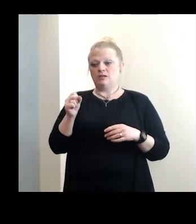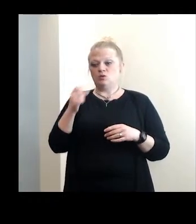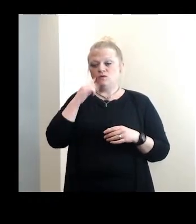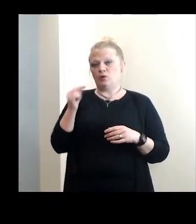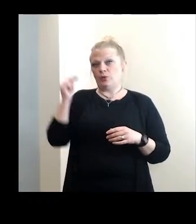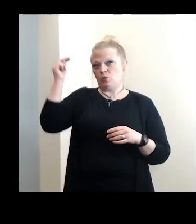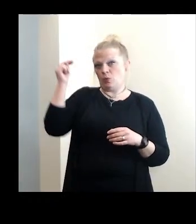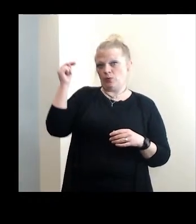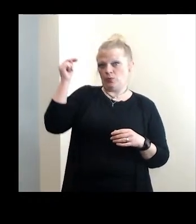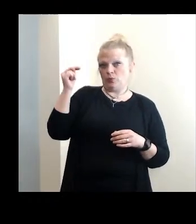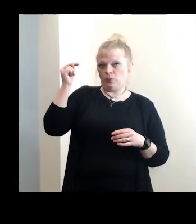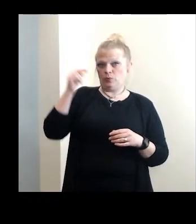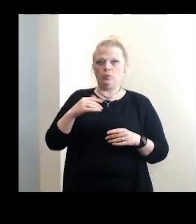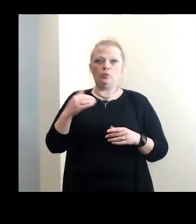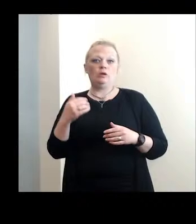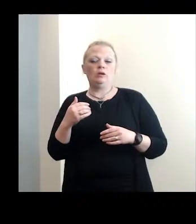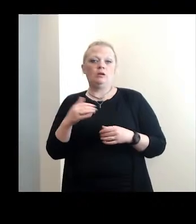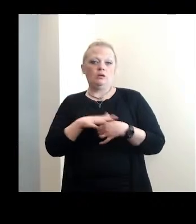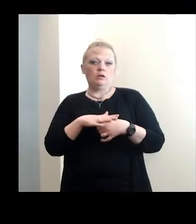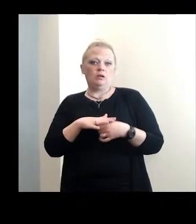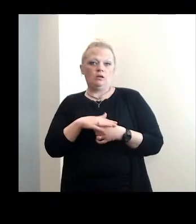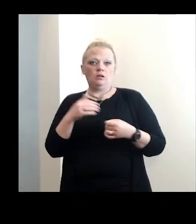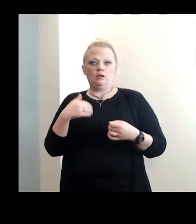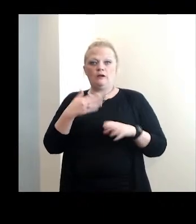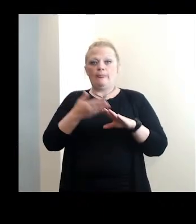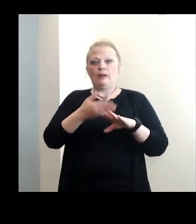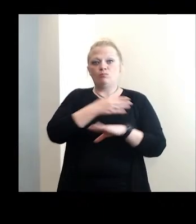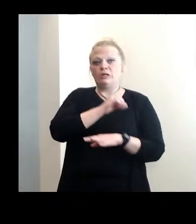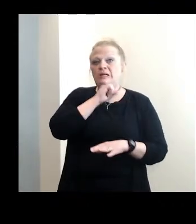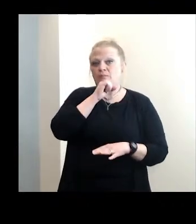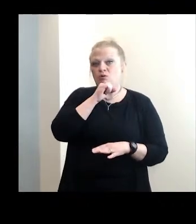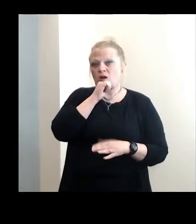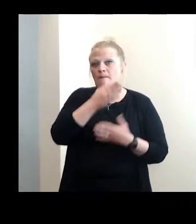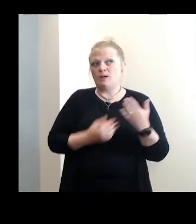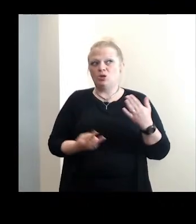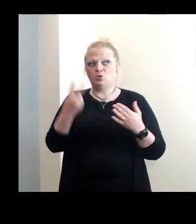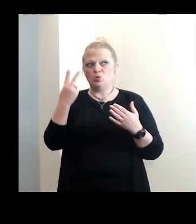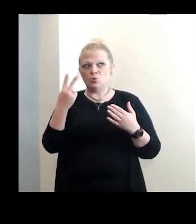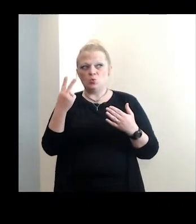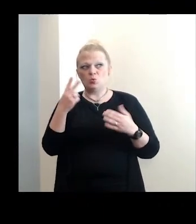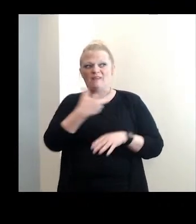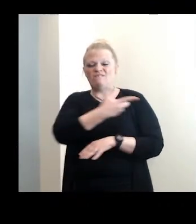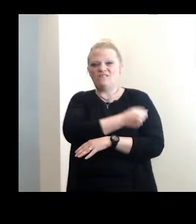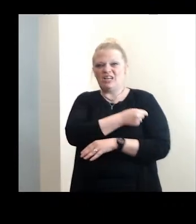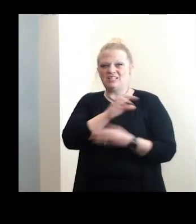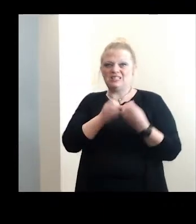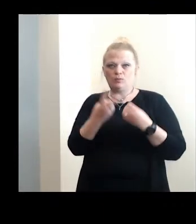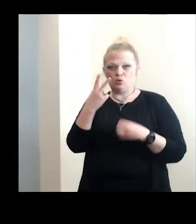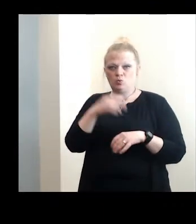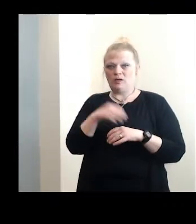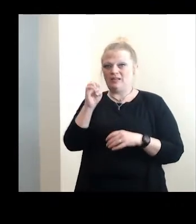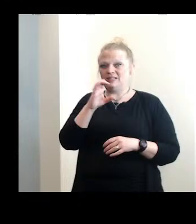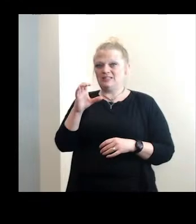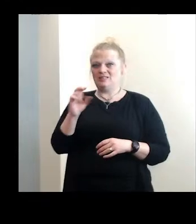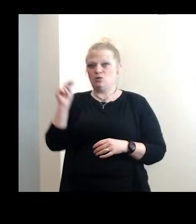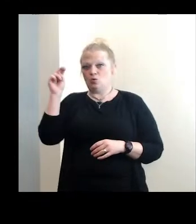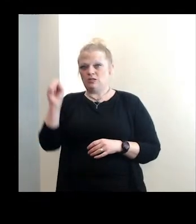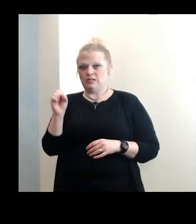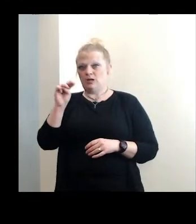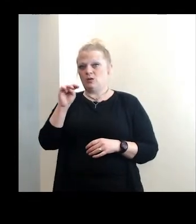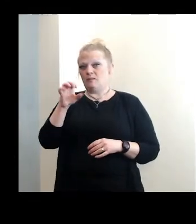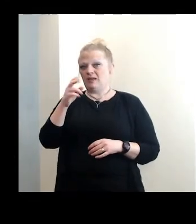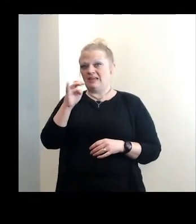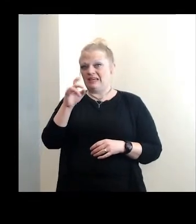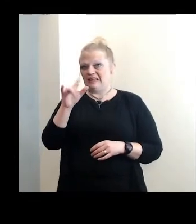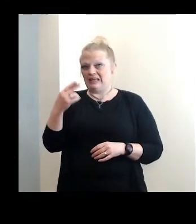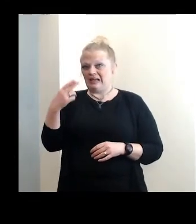suburbs. We're going to have pre-prom part 2, the vaccine number 2s at ECC North, South, and McKinley High